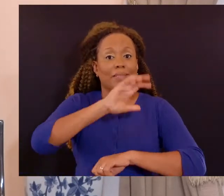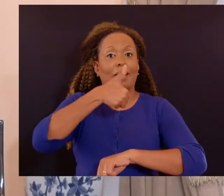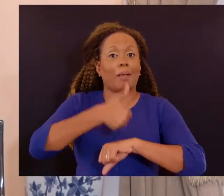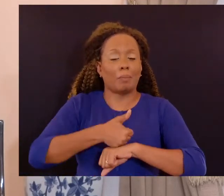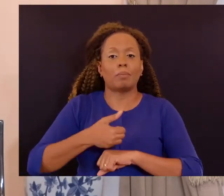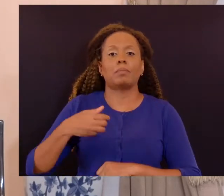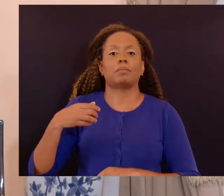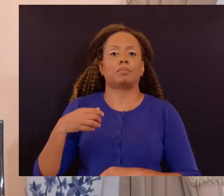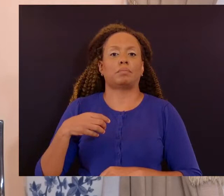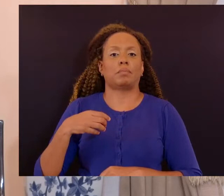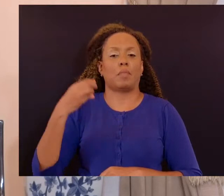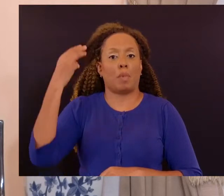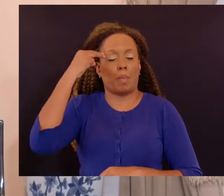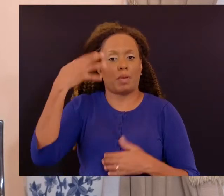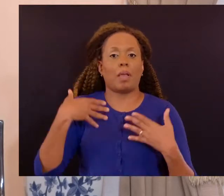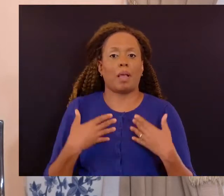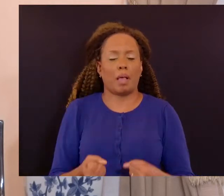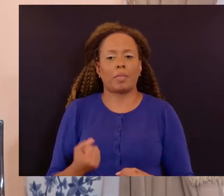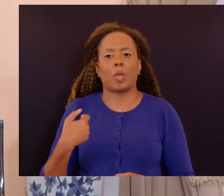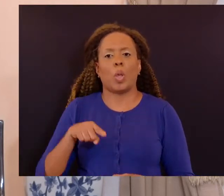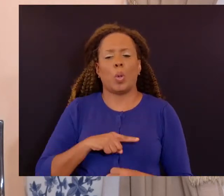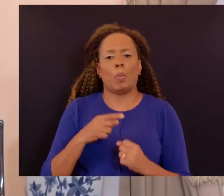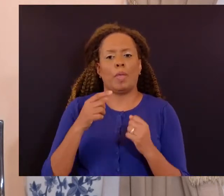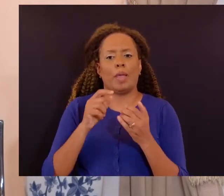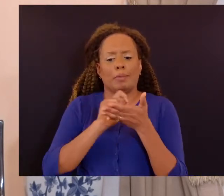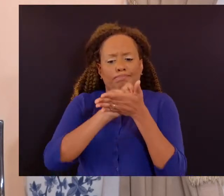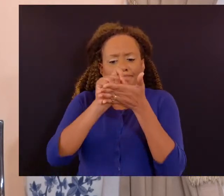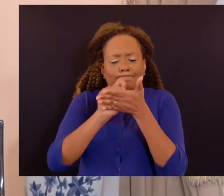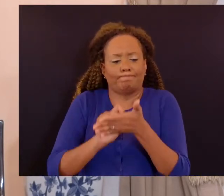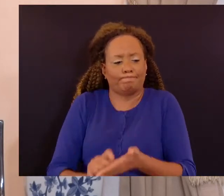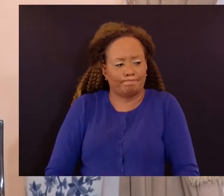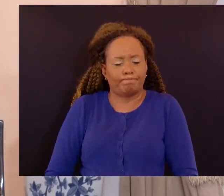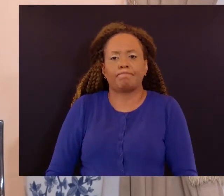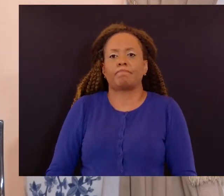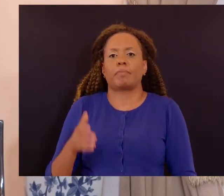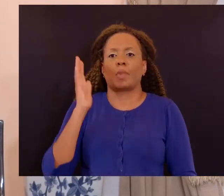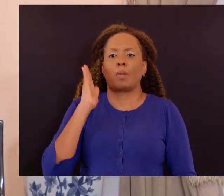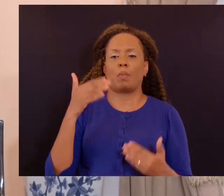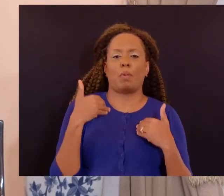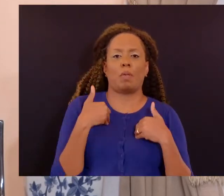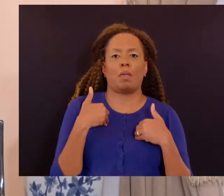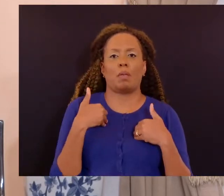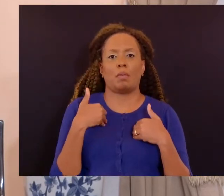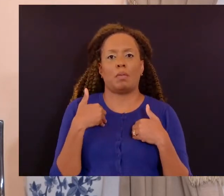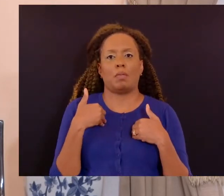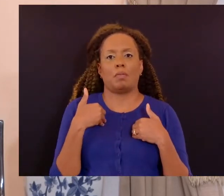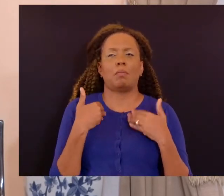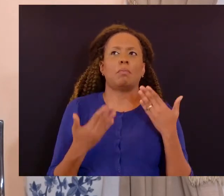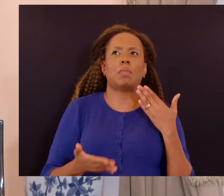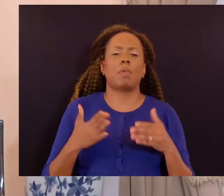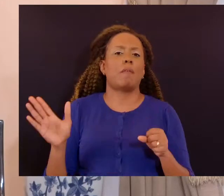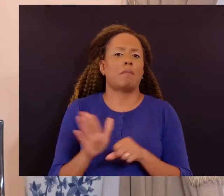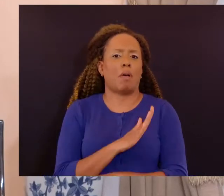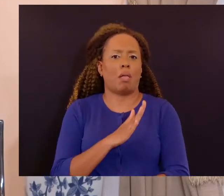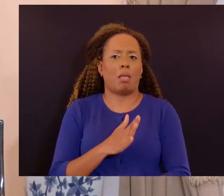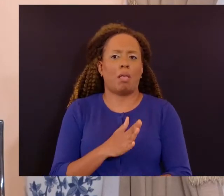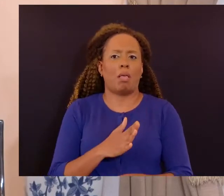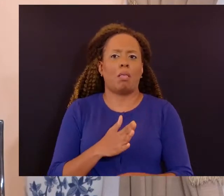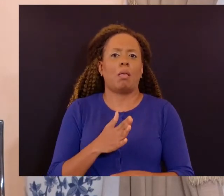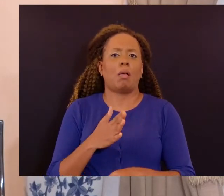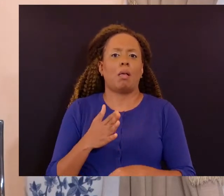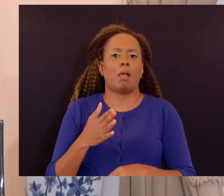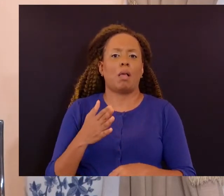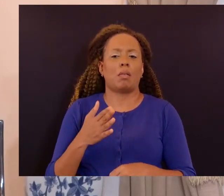in principle, started to look at the framework. We will have a full rollout of that within the next couple of days. But the work